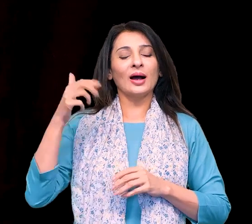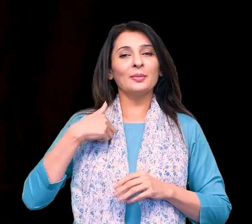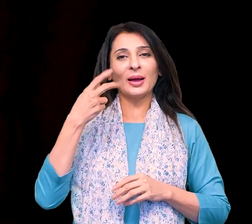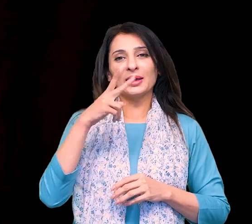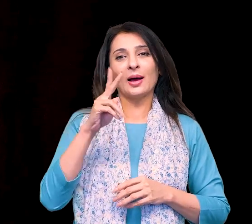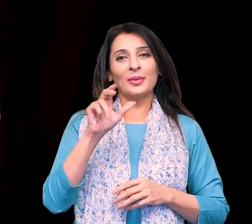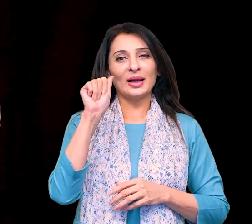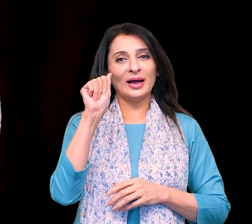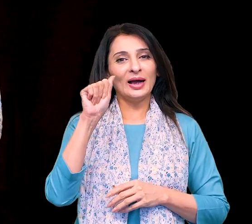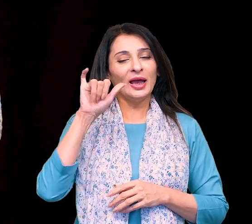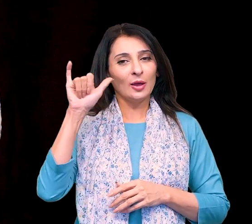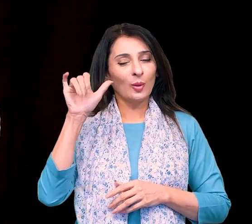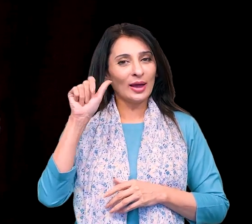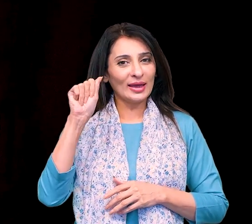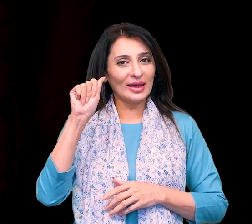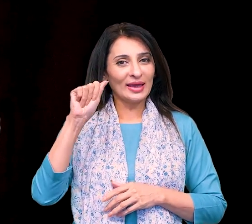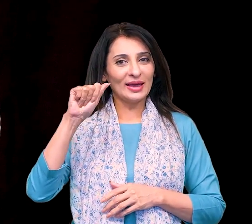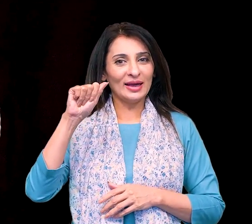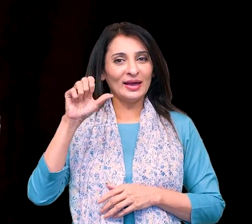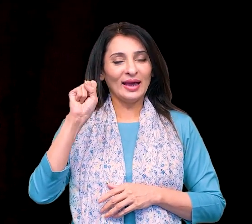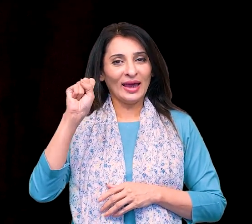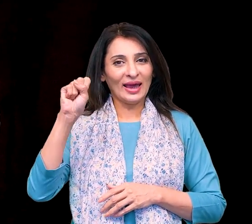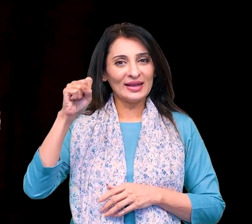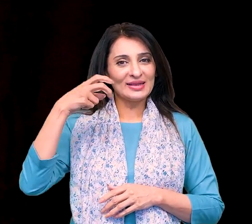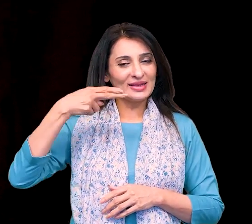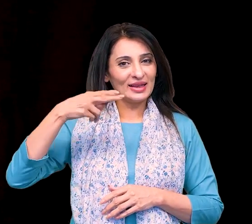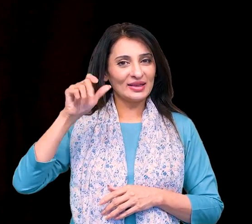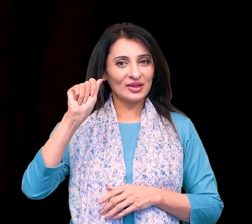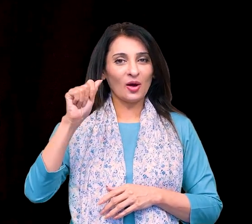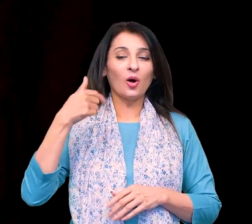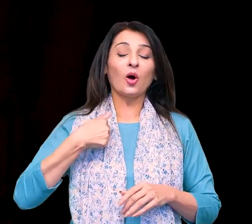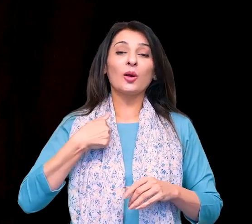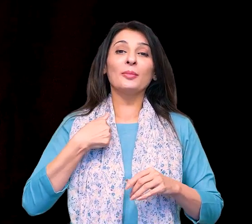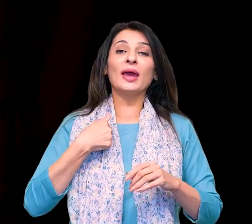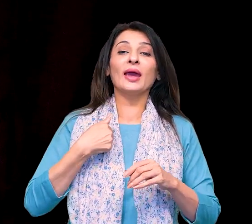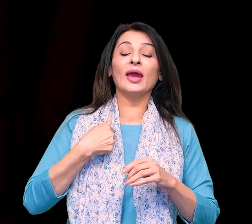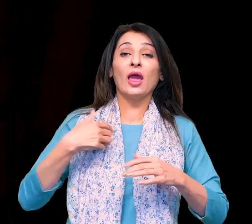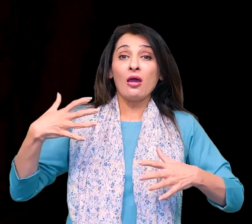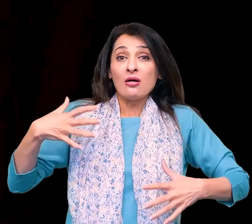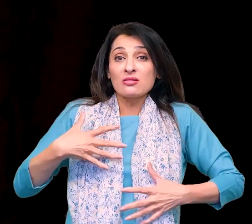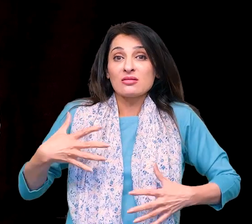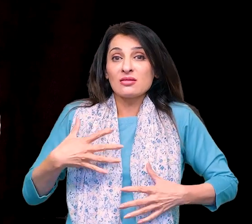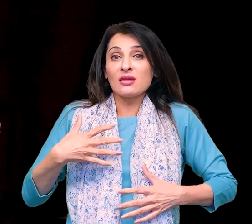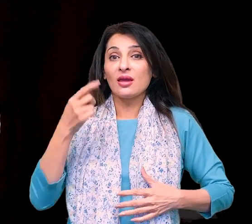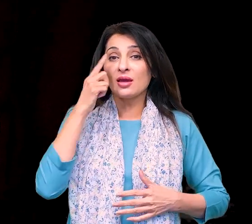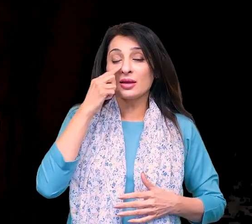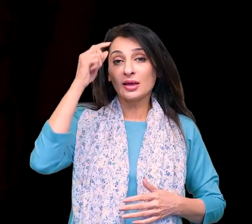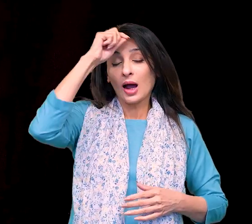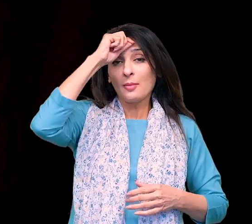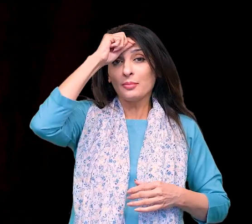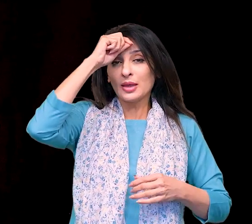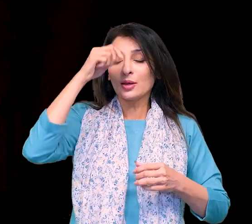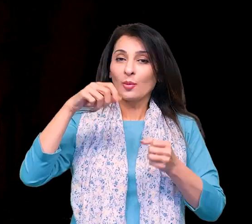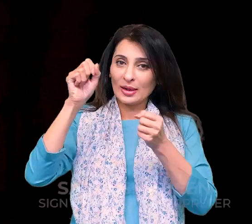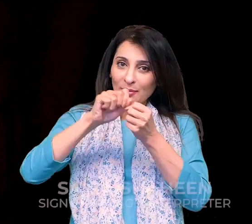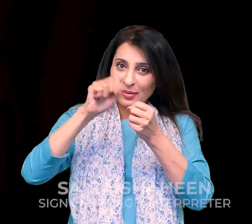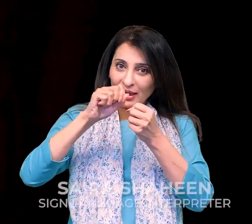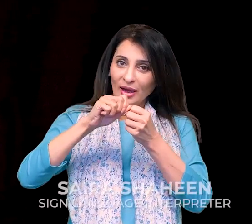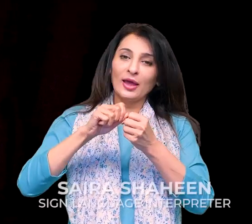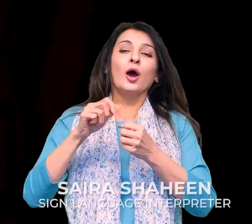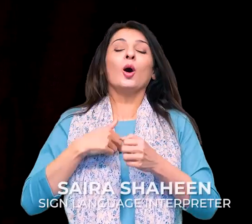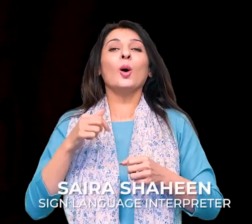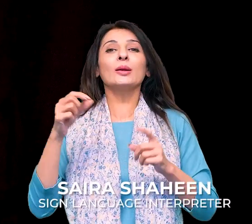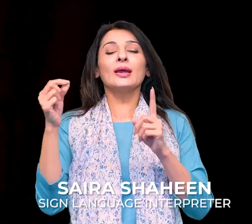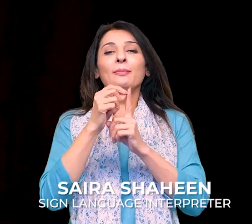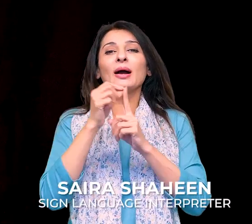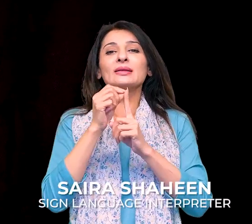Hi, my name is Ayesha Nasir. I'm the founder of Scaryammi, which is aiming to become Pakistan's largest and first